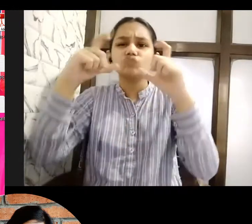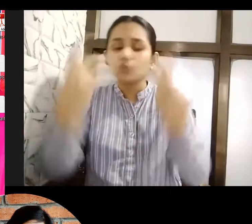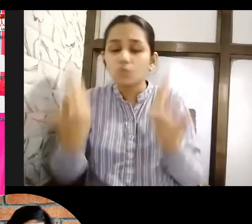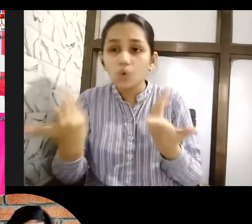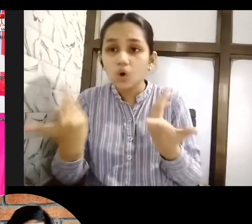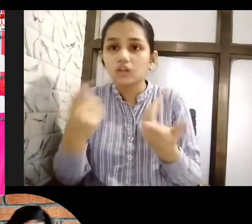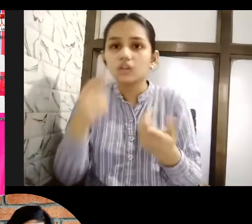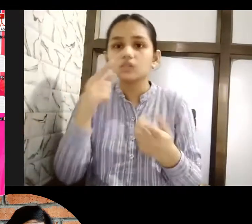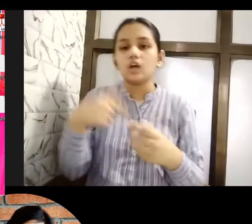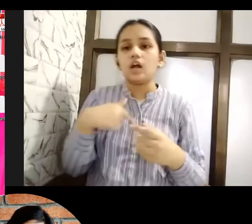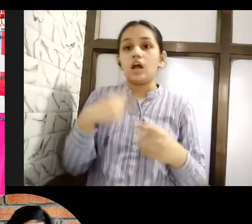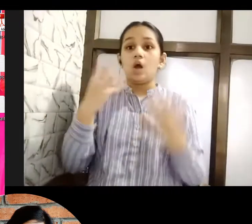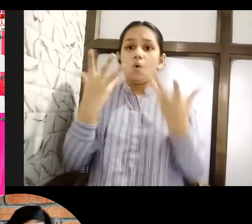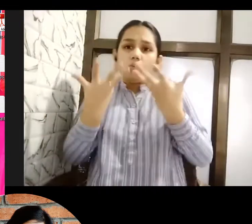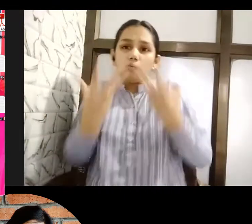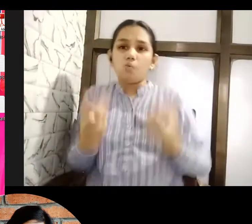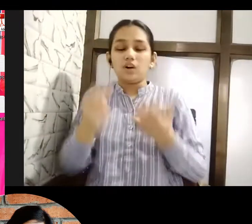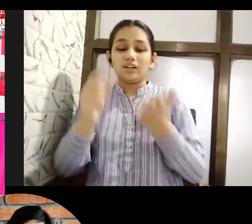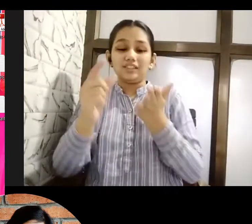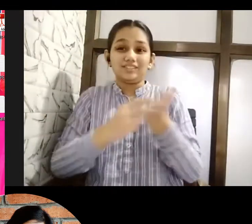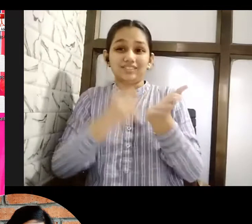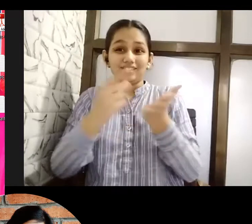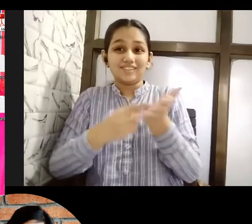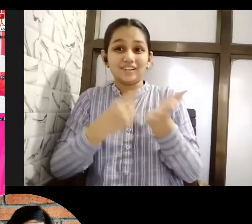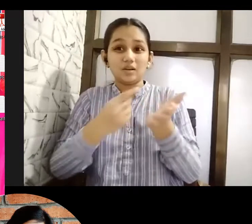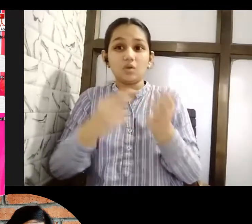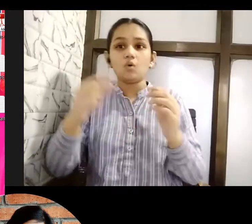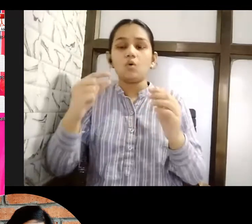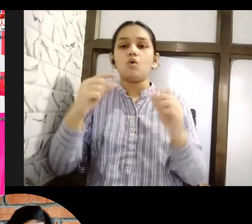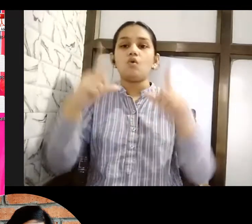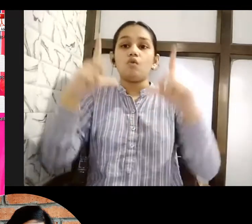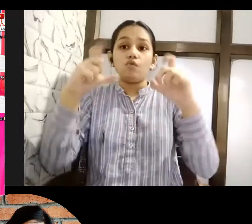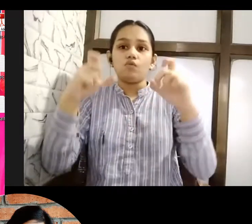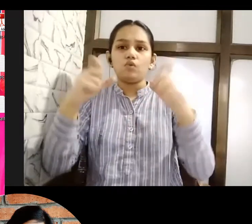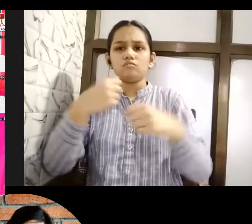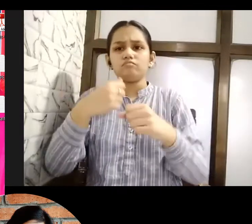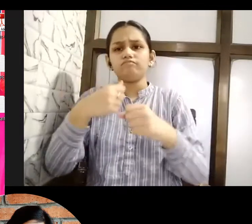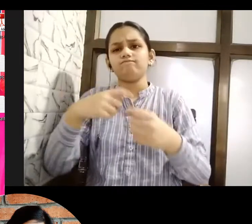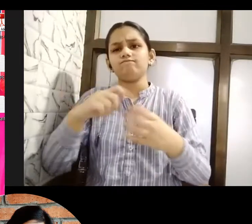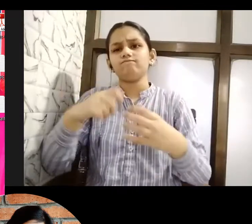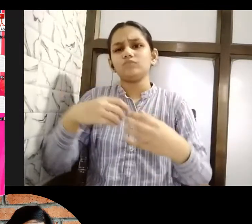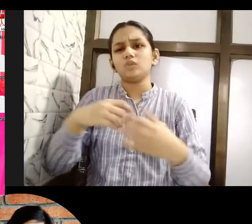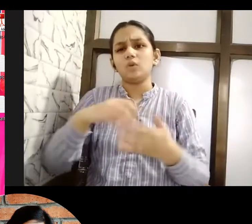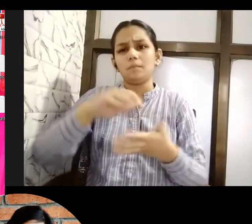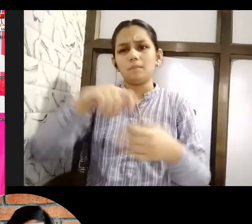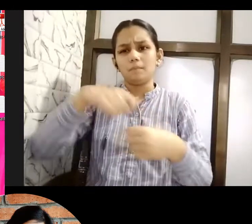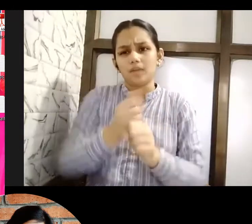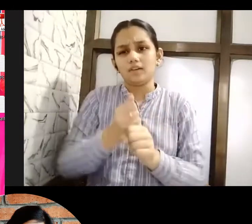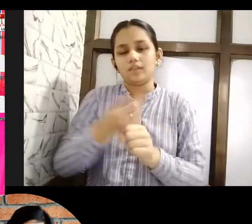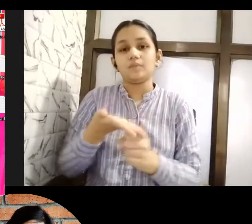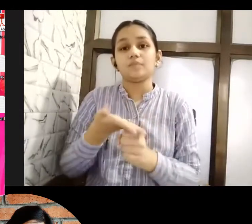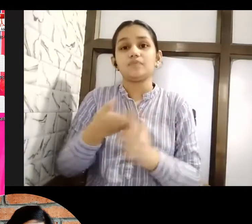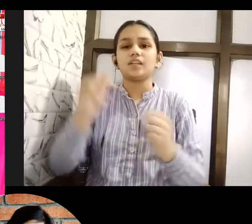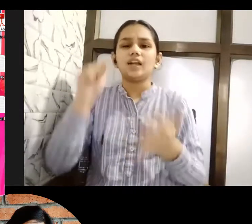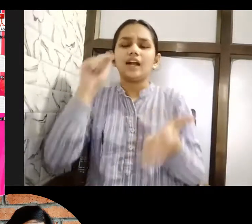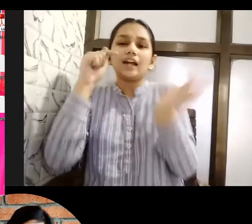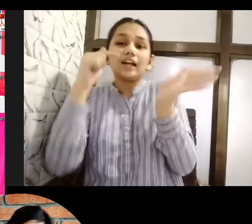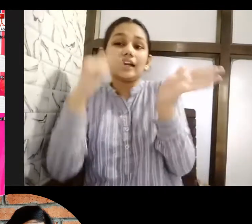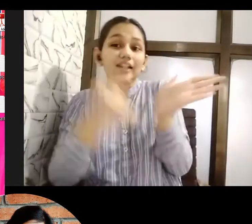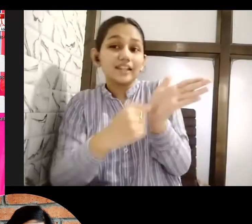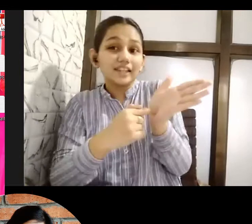create an Instagram post of birthday, right? So when I click on it, it will give me all